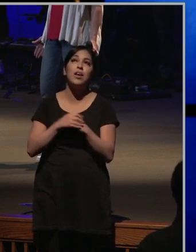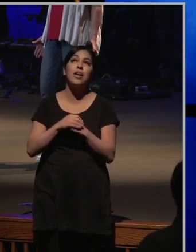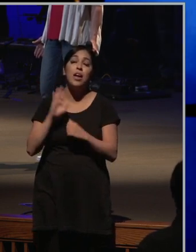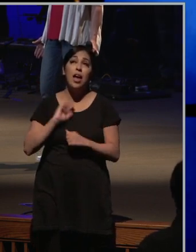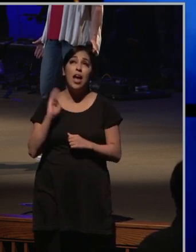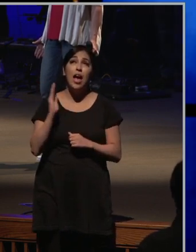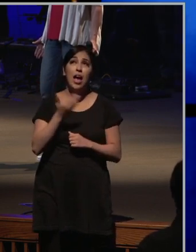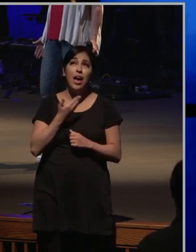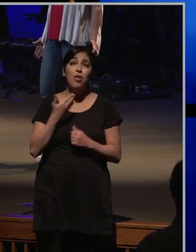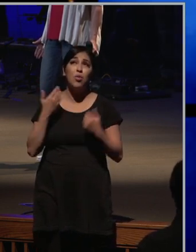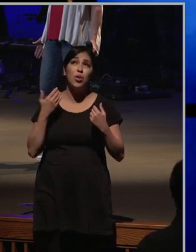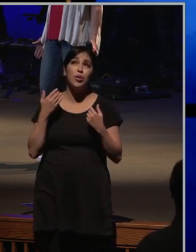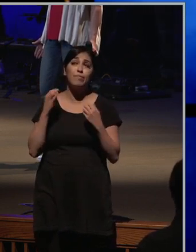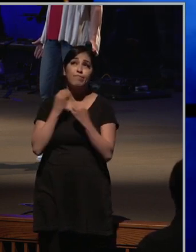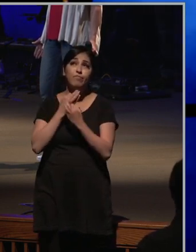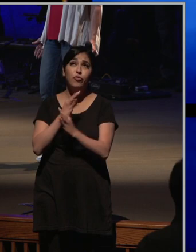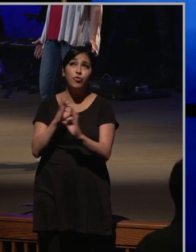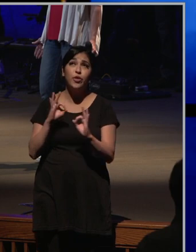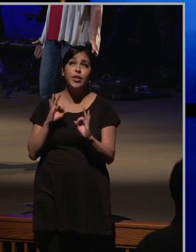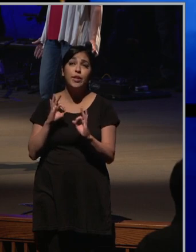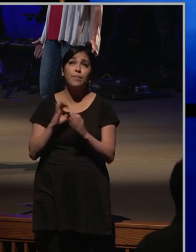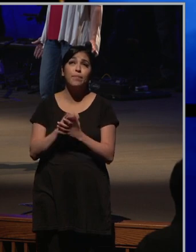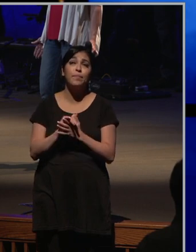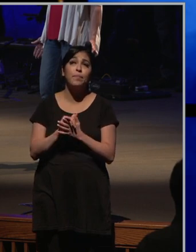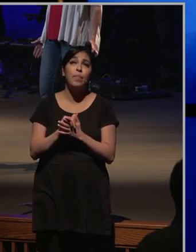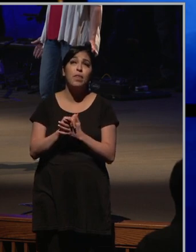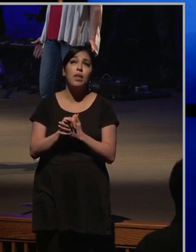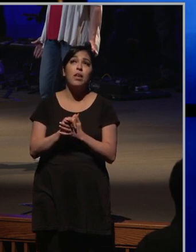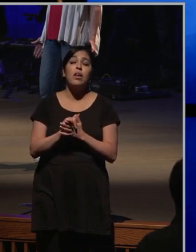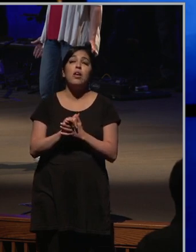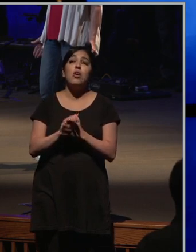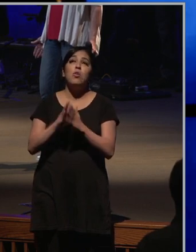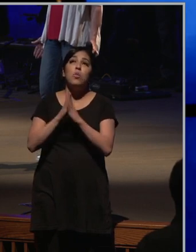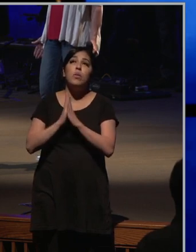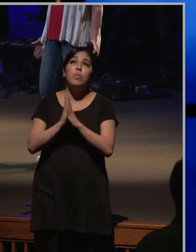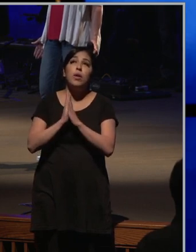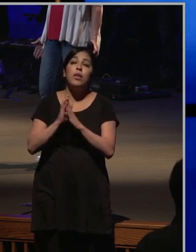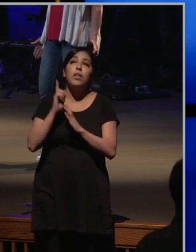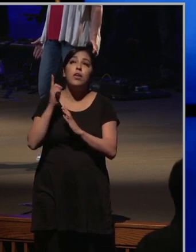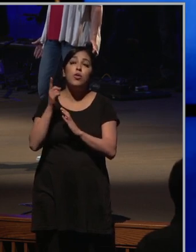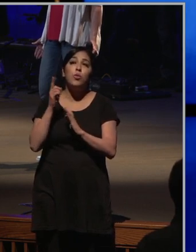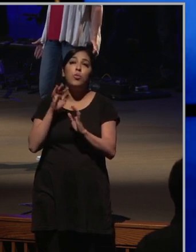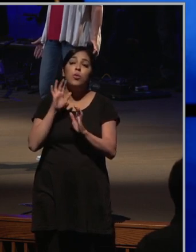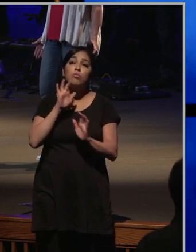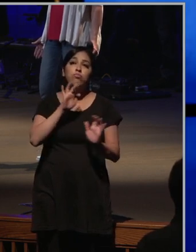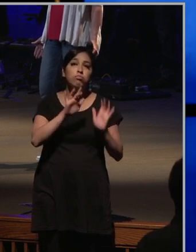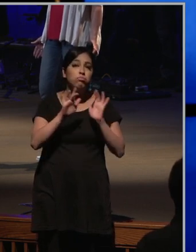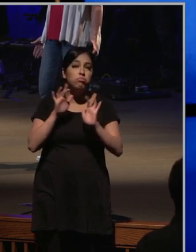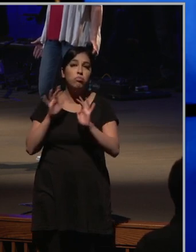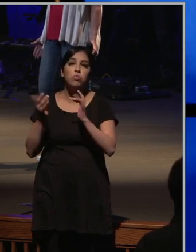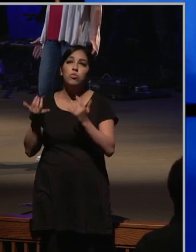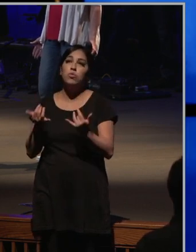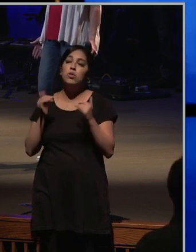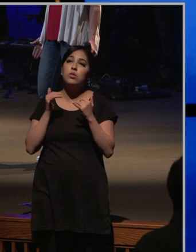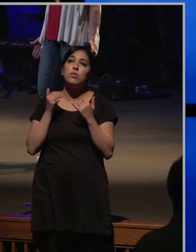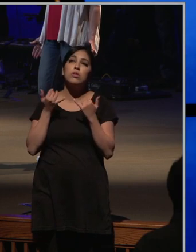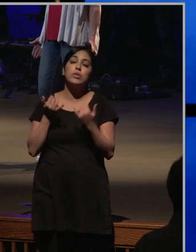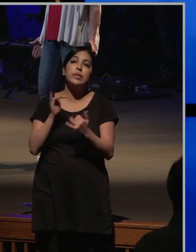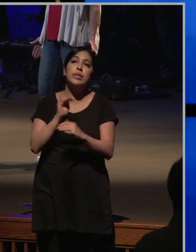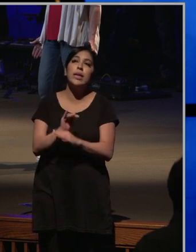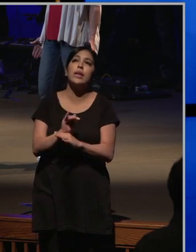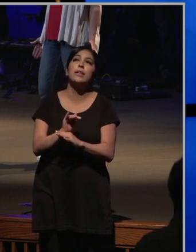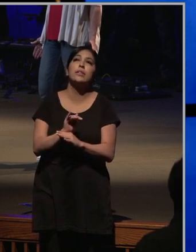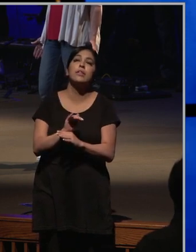freedom. And so, Lord, we pray that you would move in this time. We pray that you would undistract our